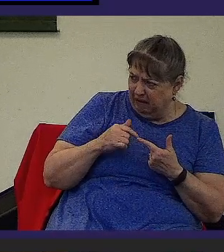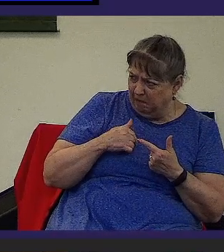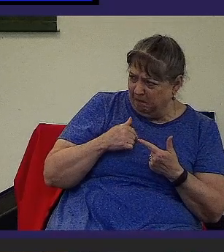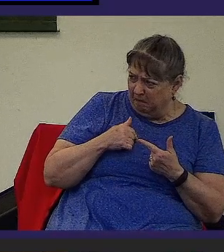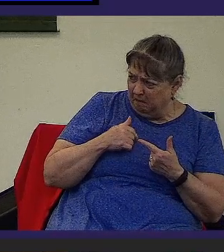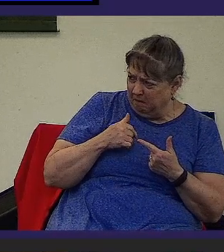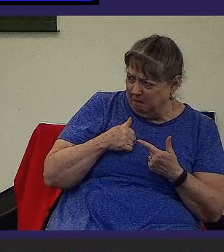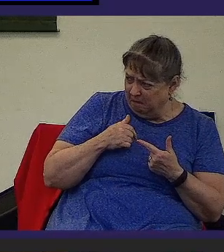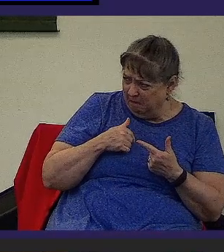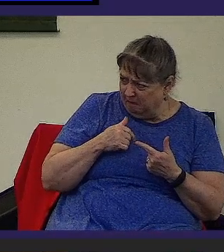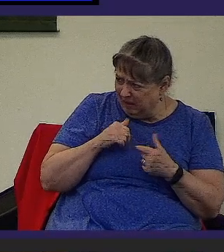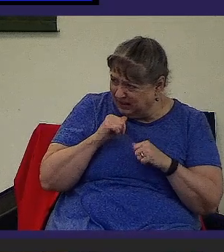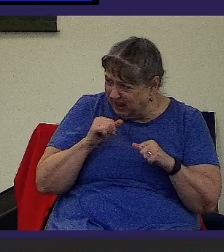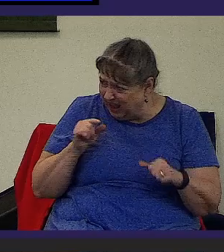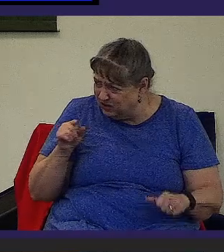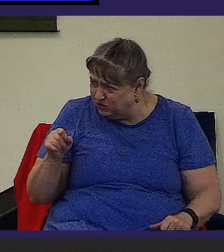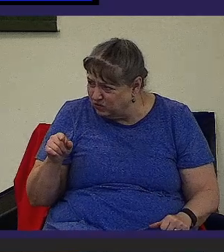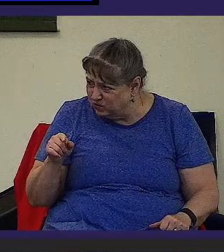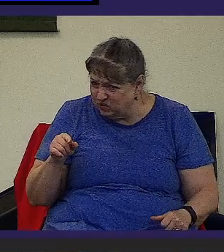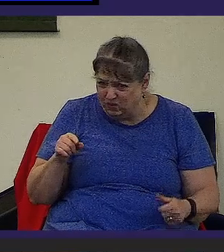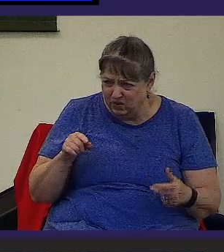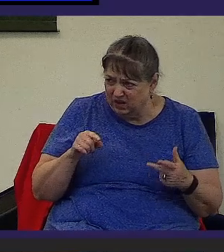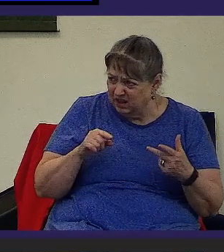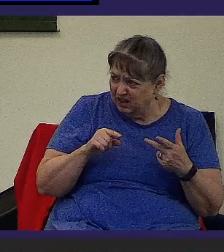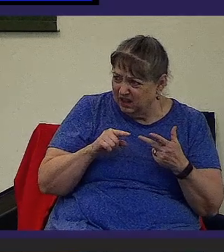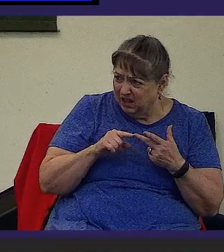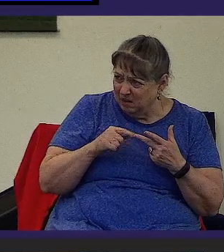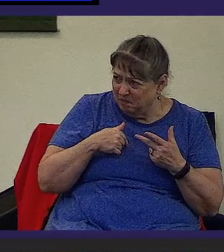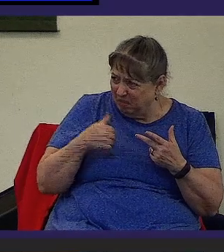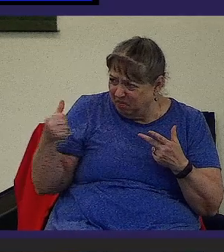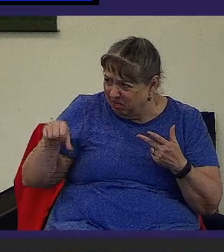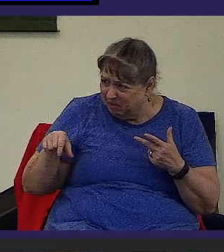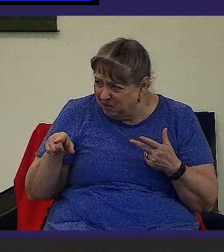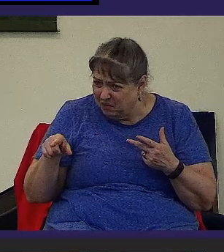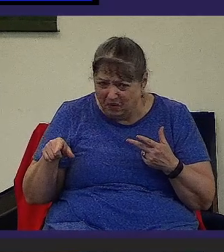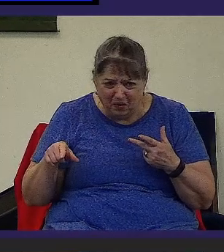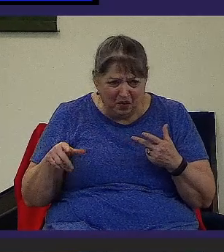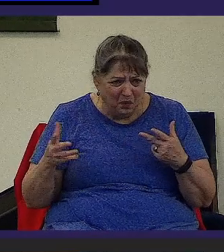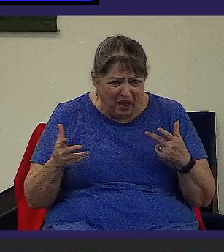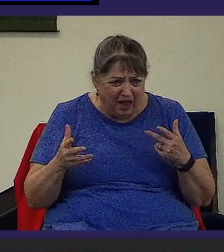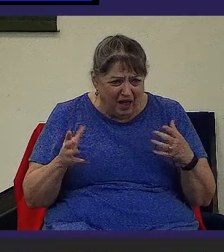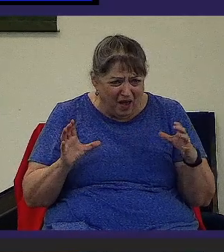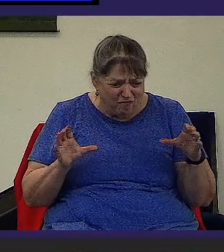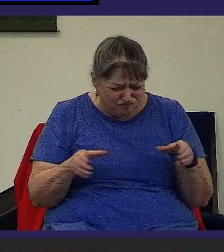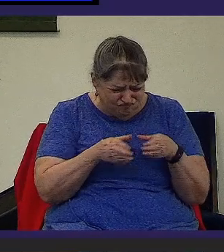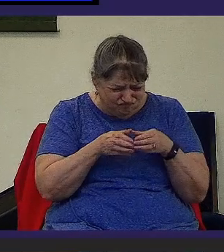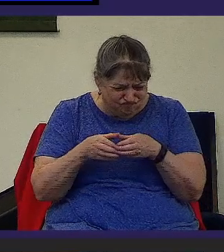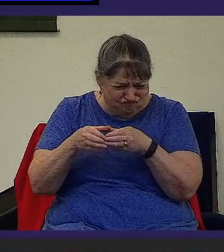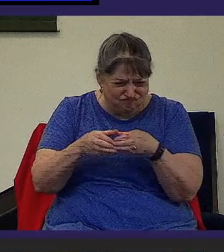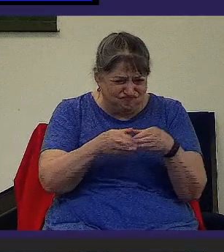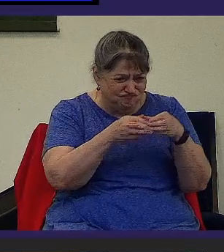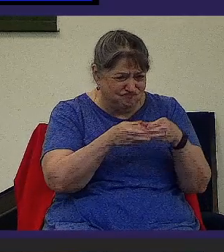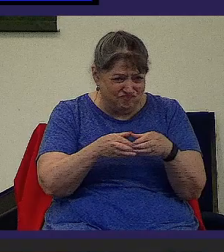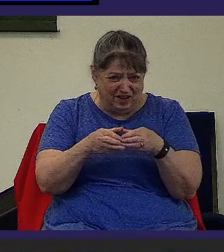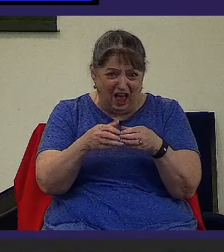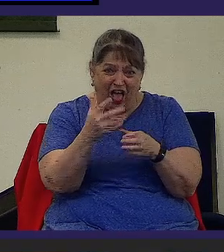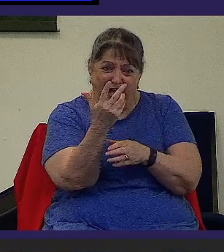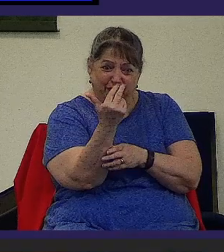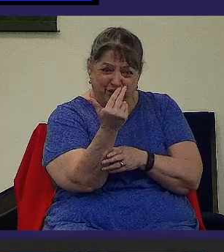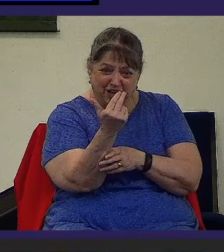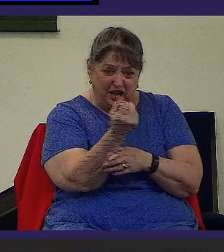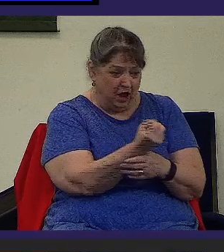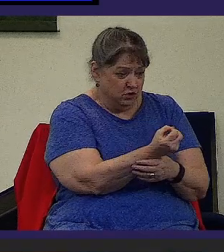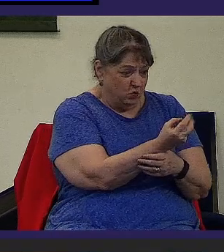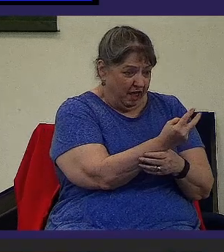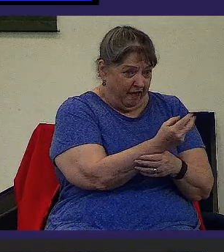and and showing them and and and and you know living walking with them doing ministry with them after that and